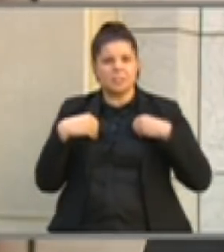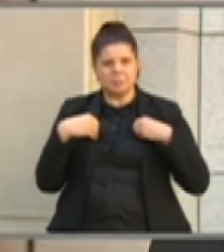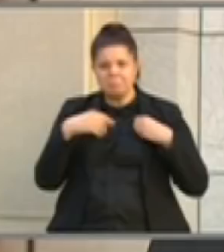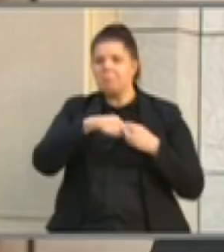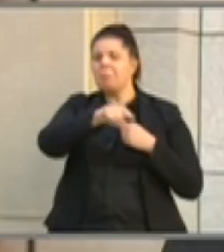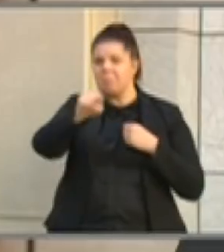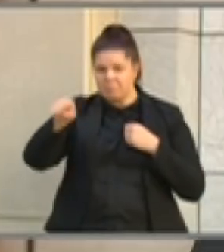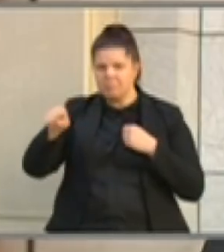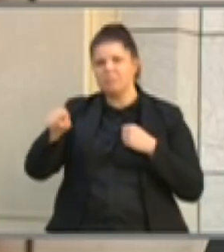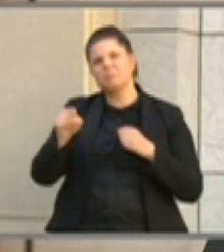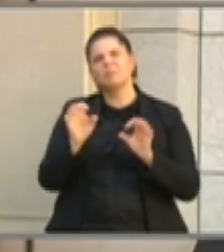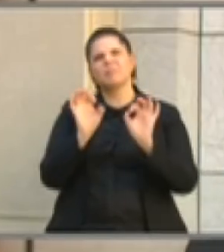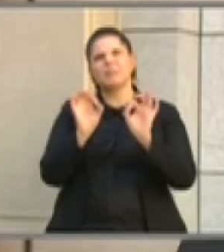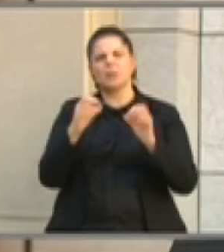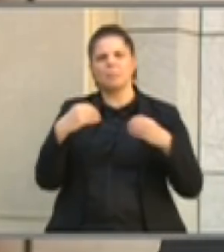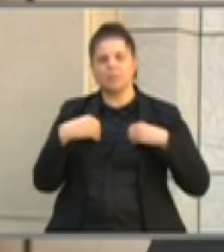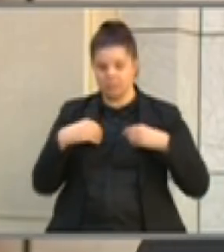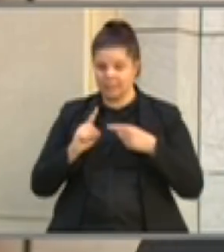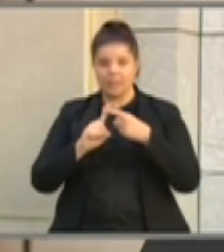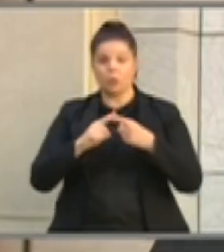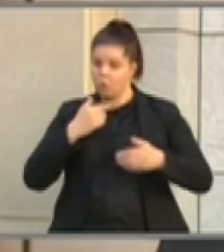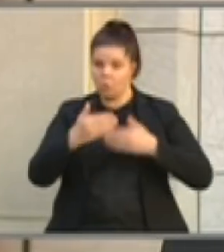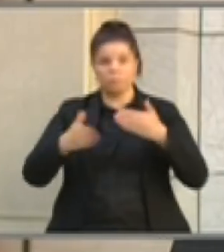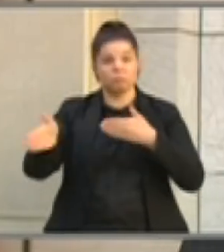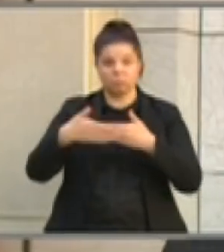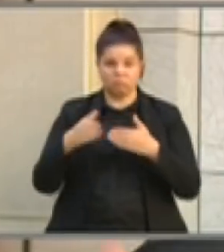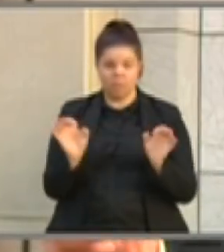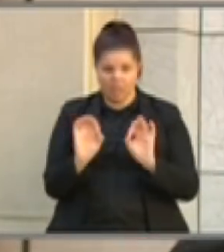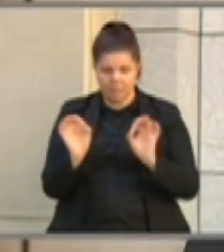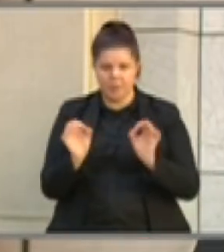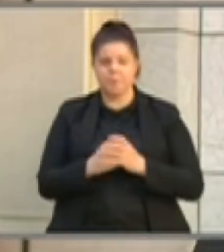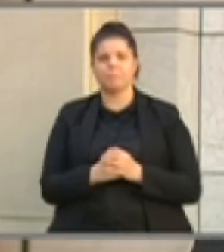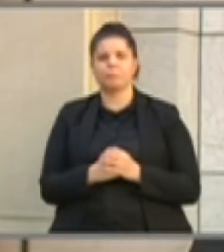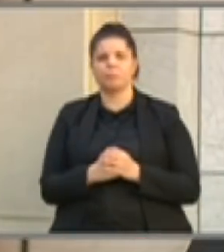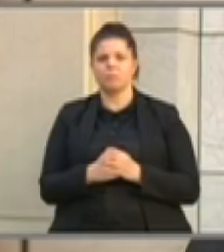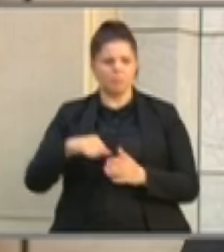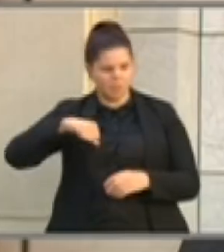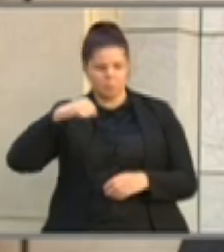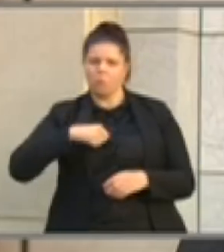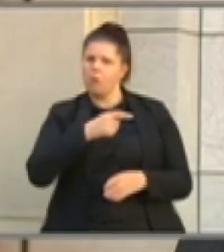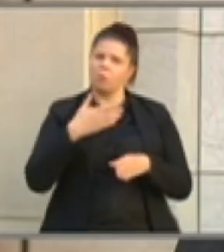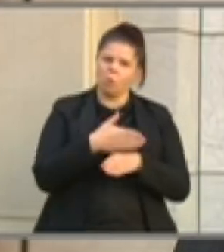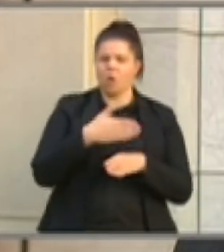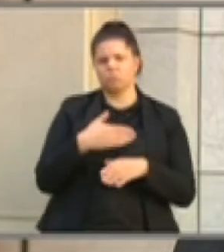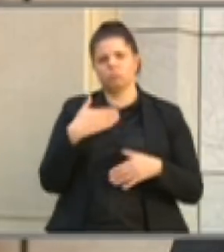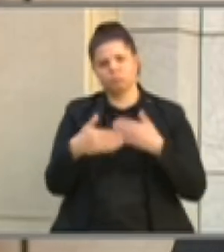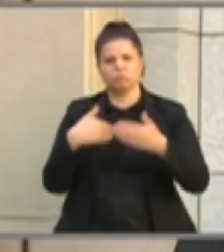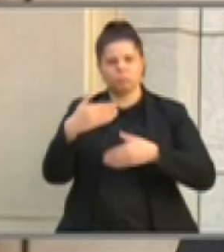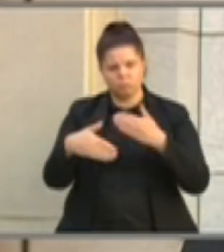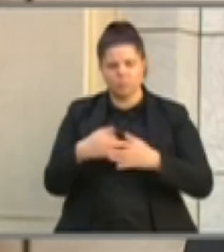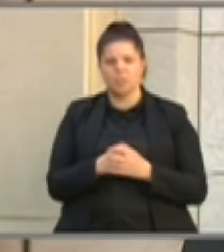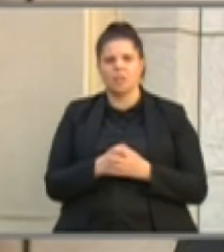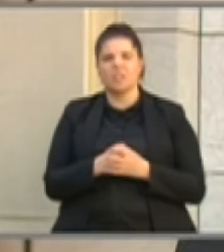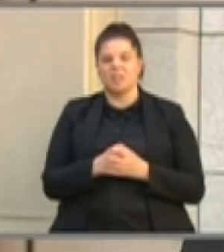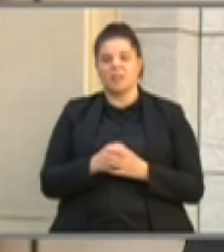will, particularly those who continue in operations, who will have their employees operating, and they will have the